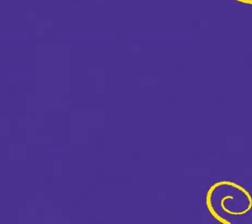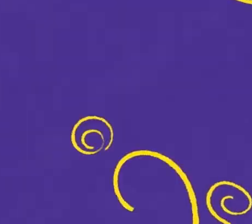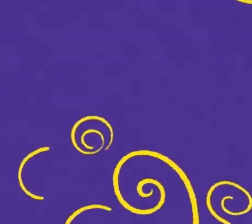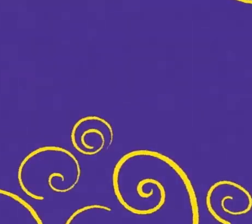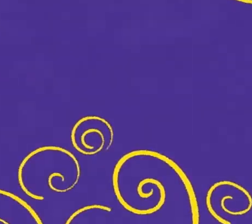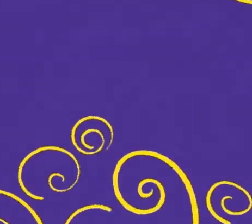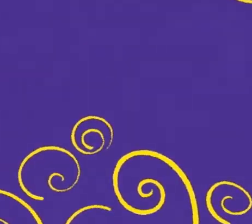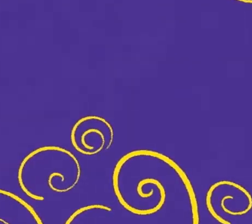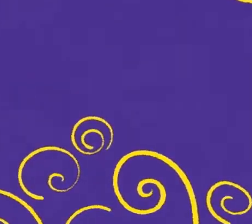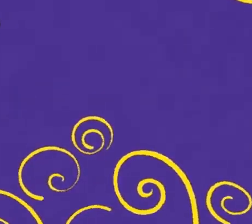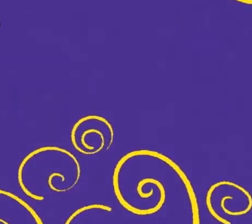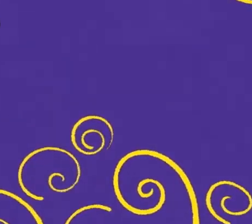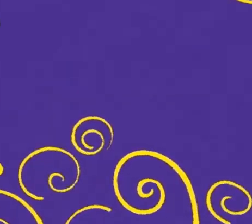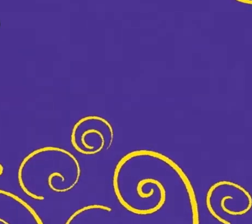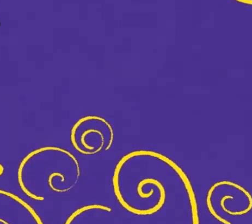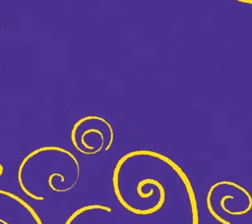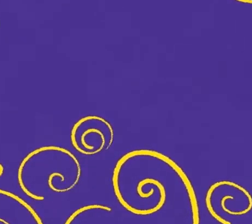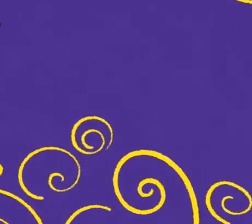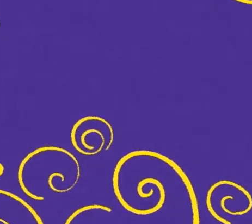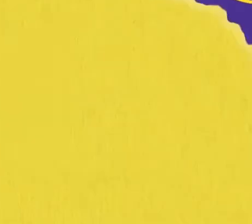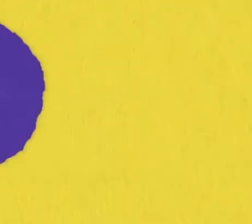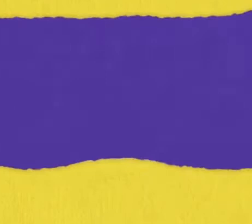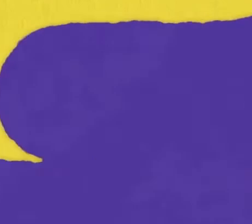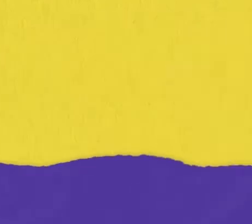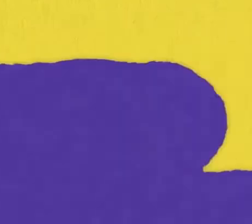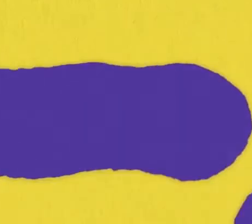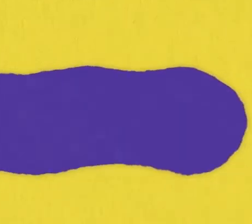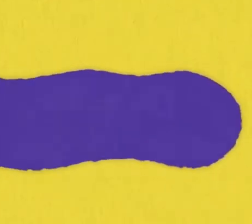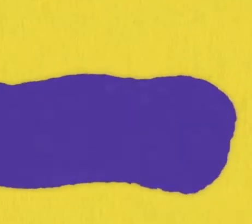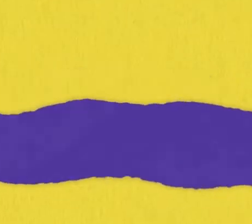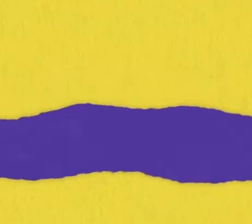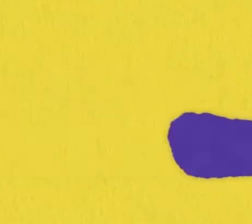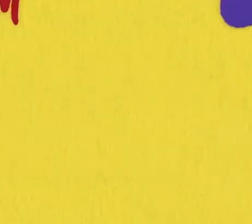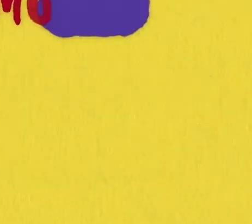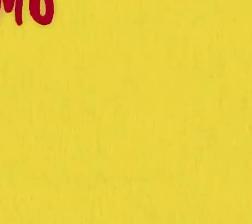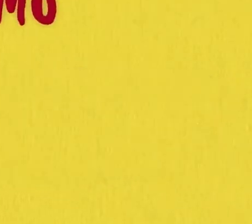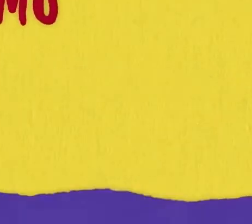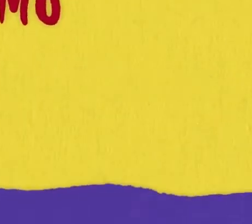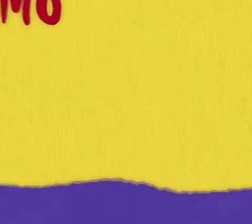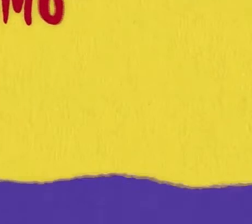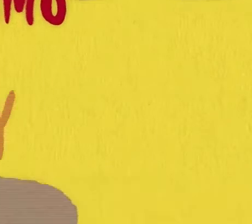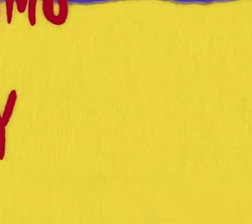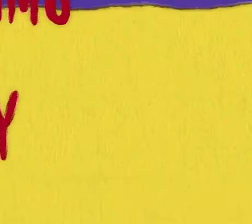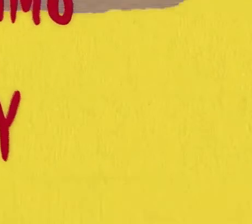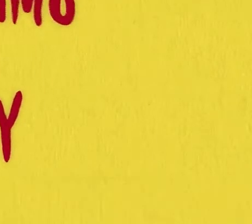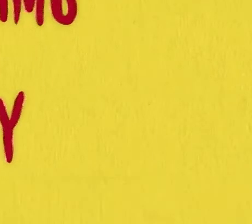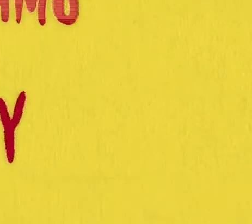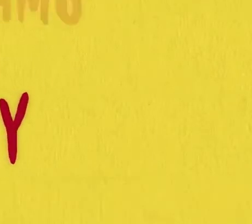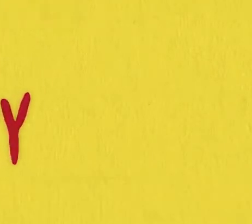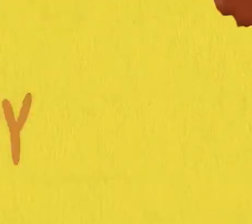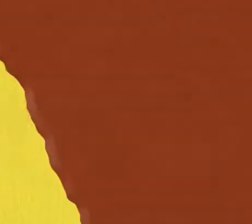Dear Black Portland, Imagine Black emerges from your imagination, your dreams, and your fierce